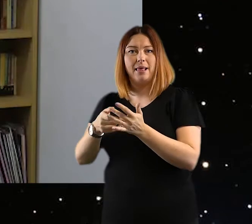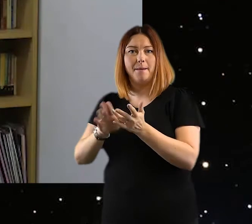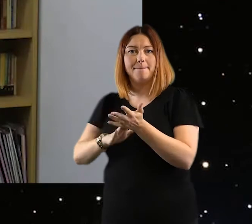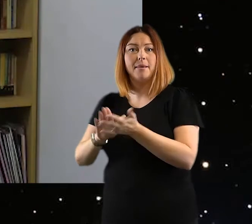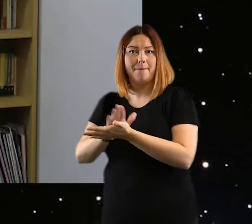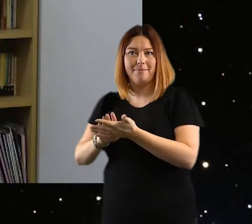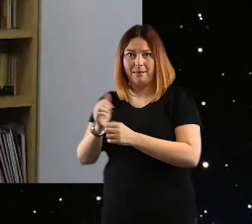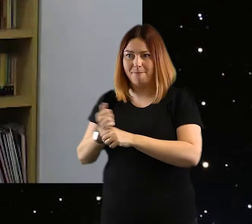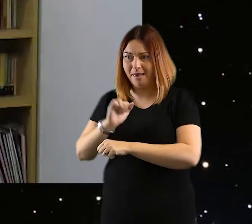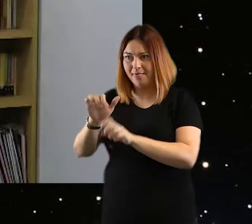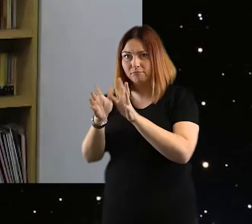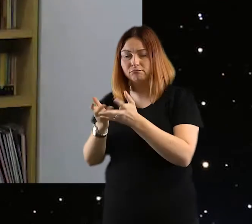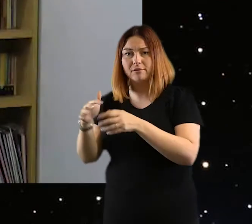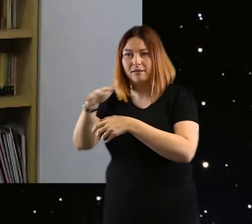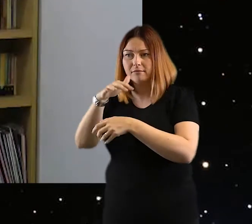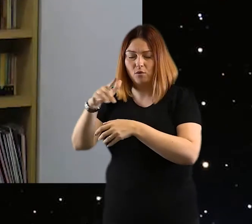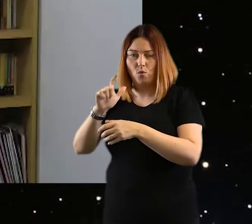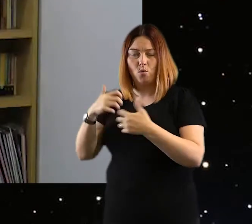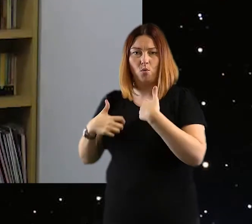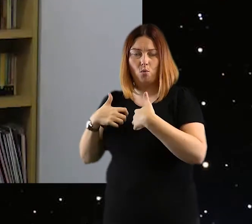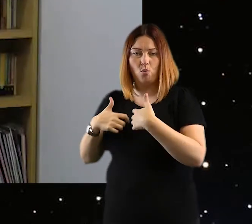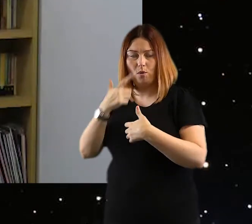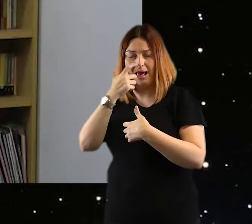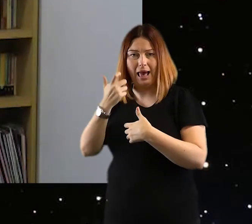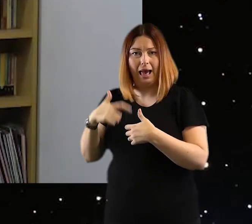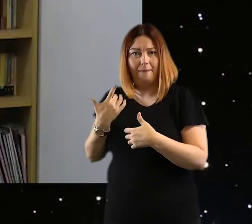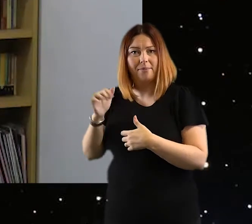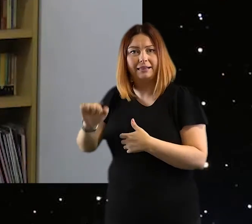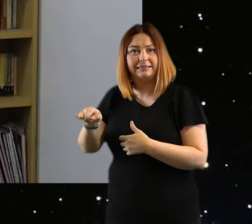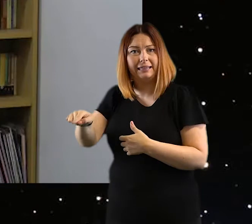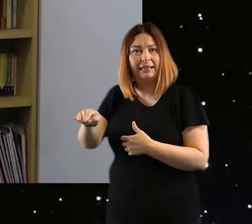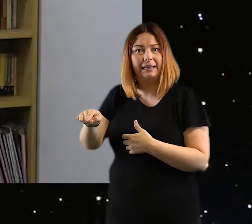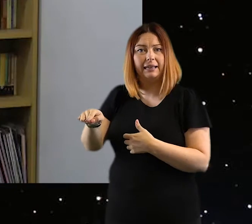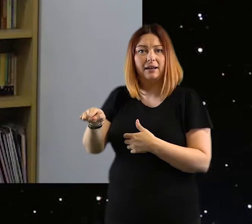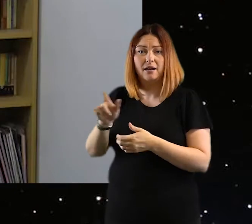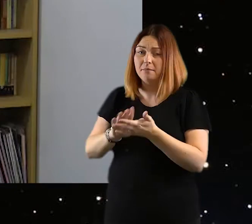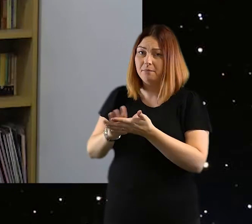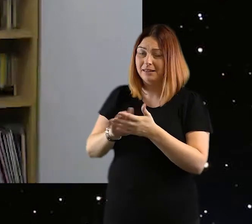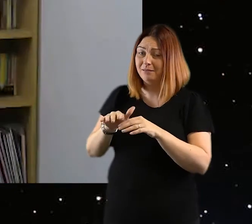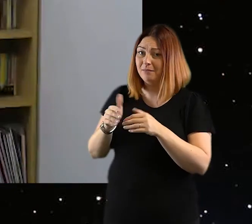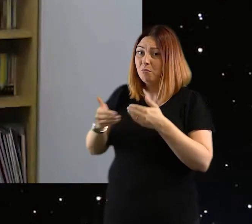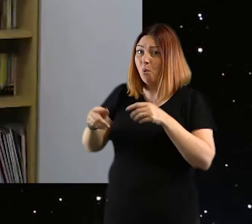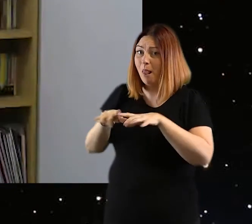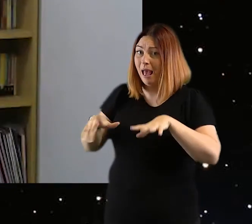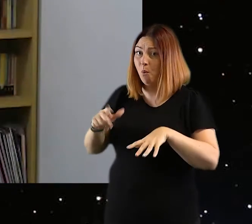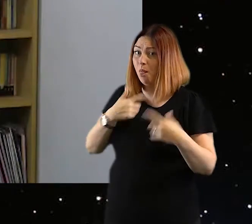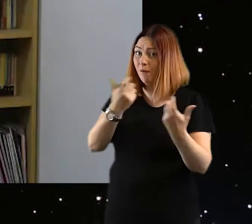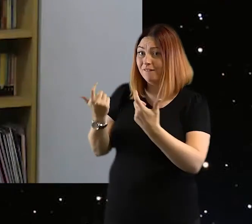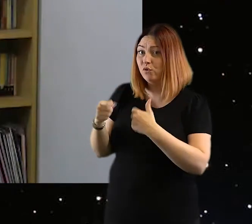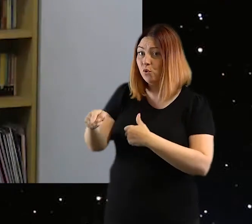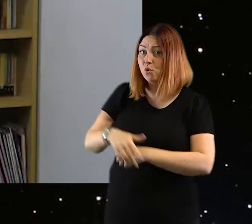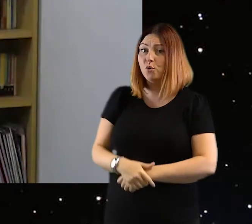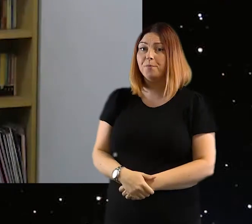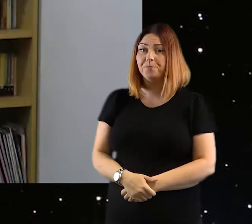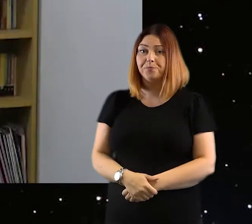helium, which might be good for habitability. It might leave an oxygen, nitrogen atmosphere, that's more like what we're searching